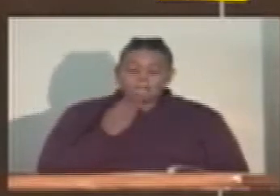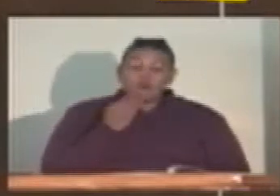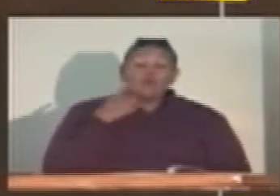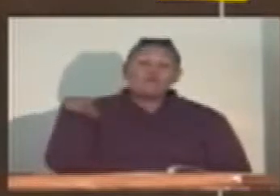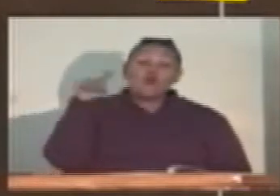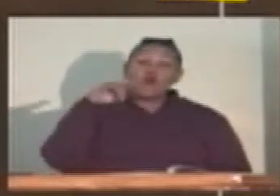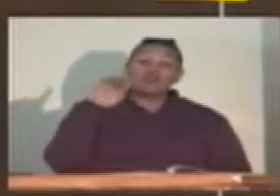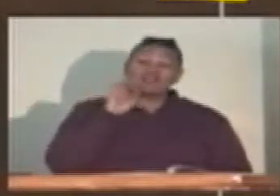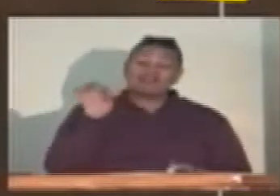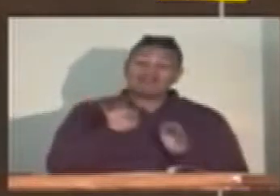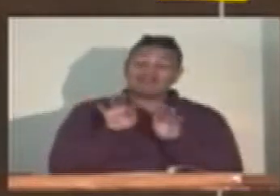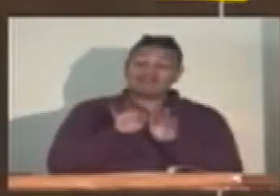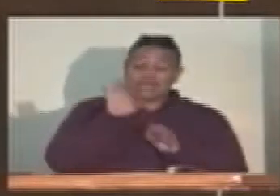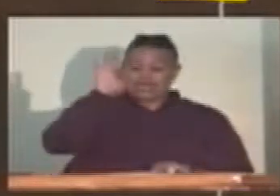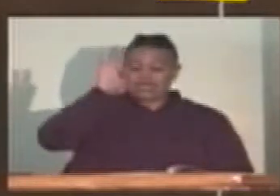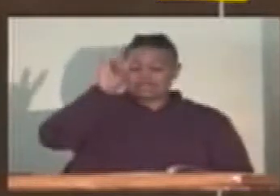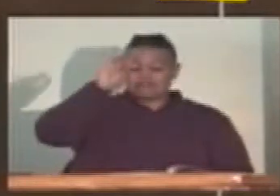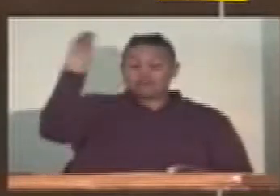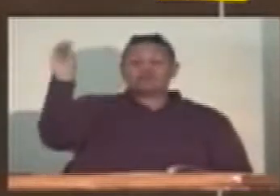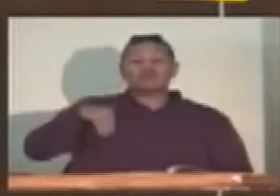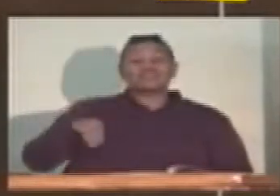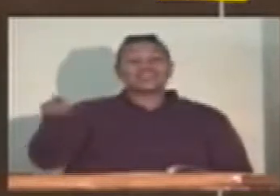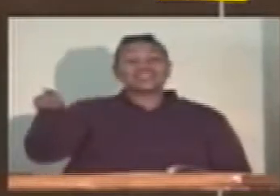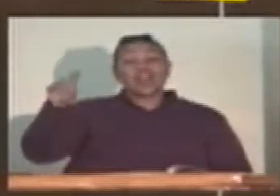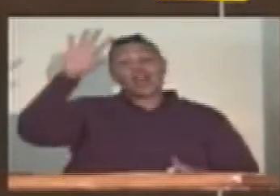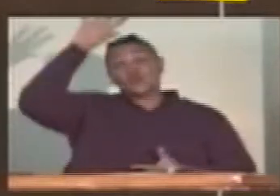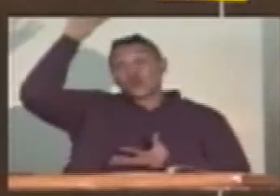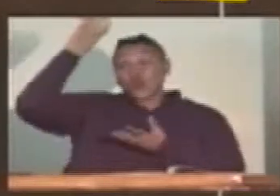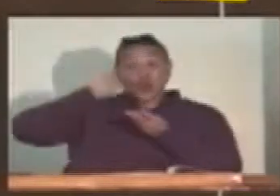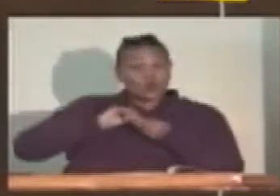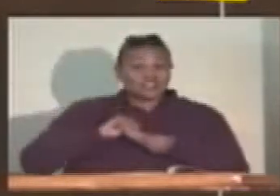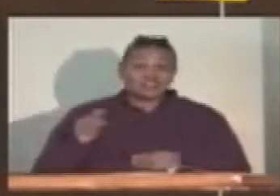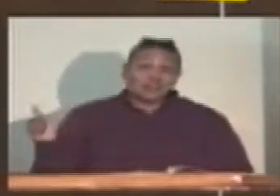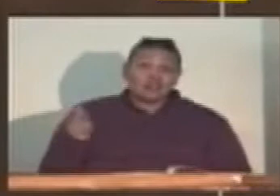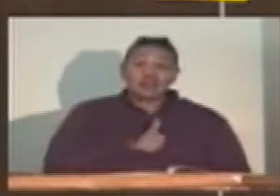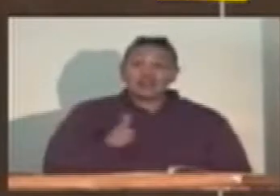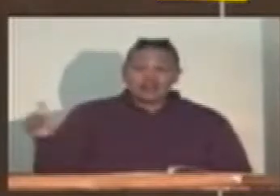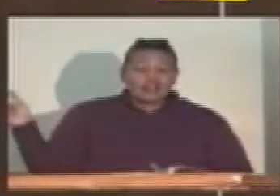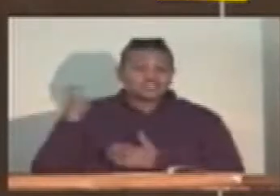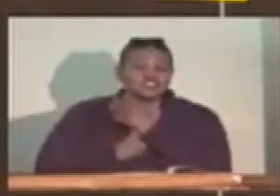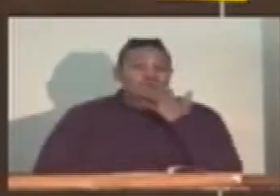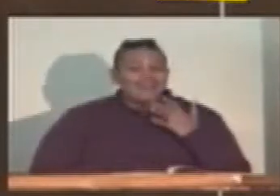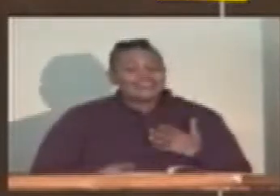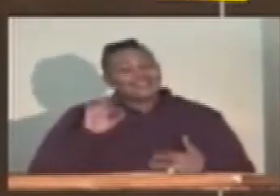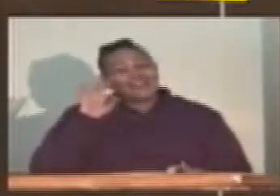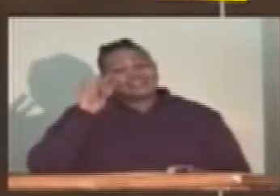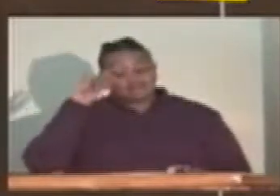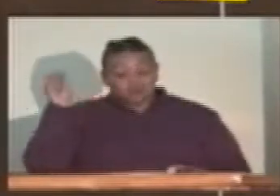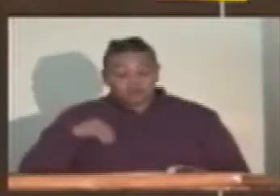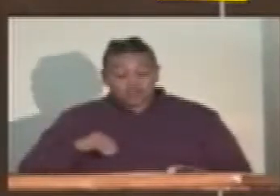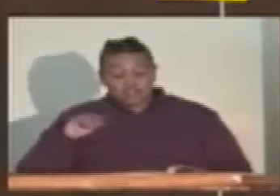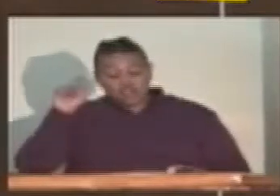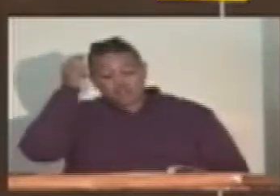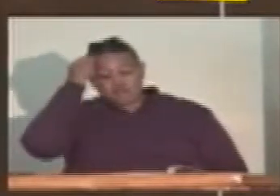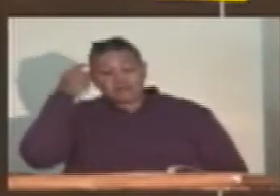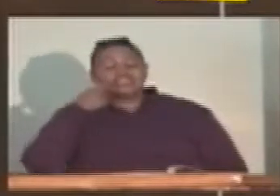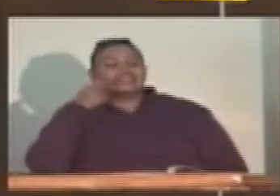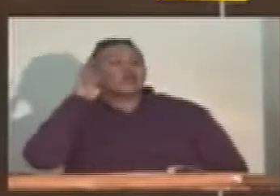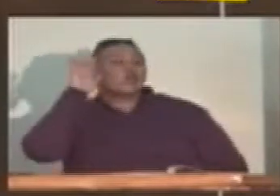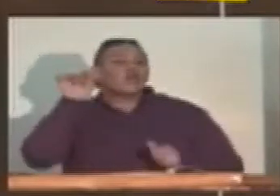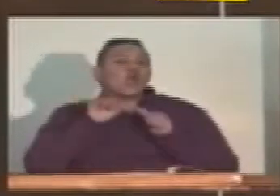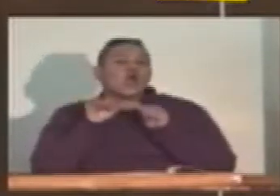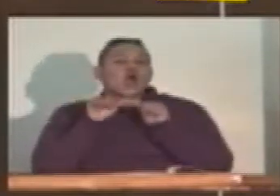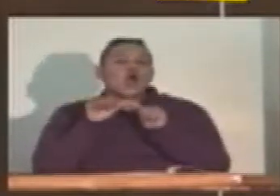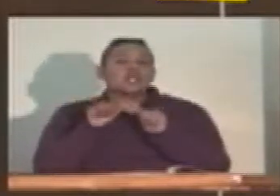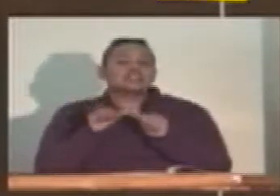depot accounts for 97% of all toll charges. The government must say if it will continue